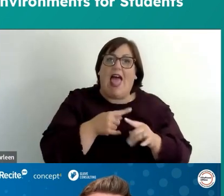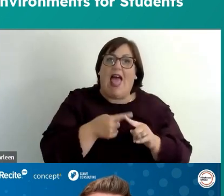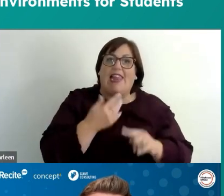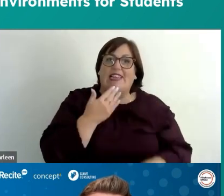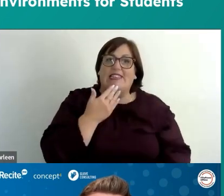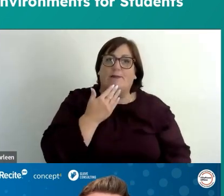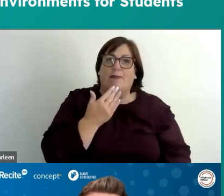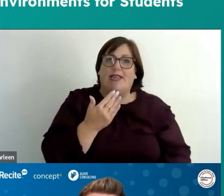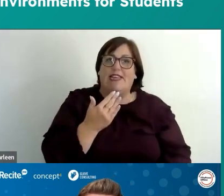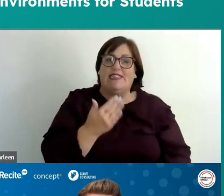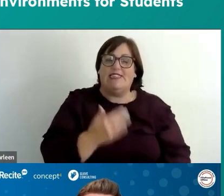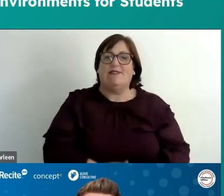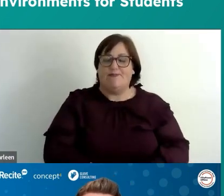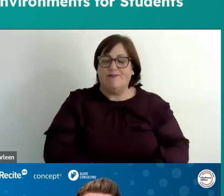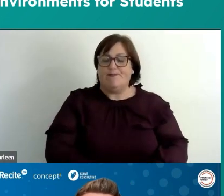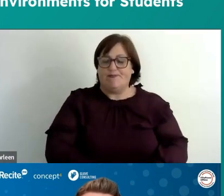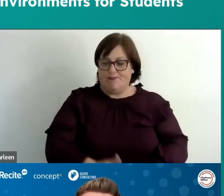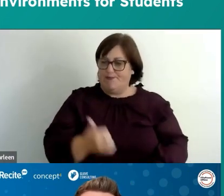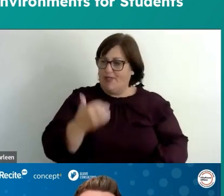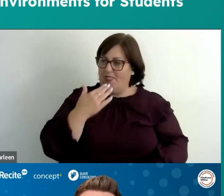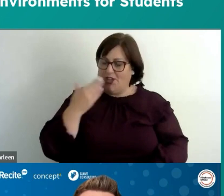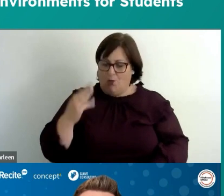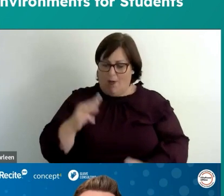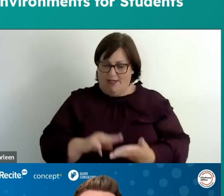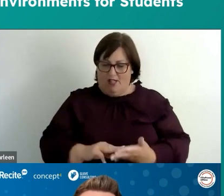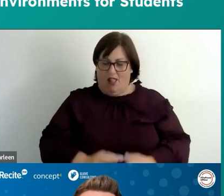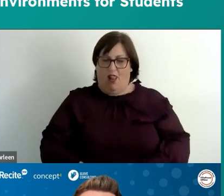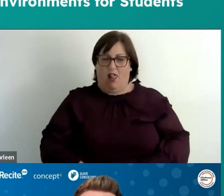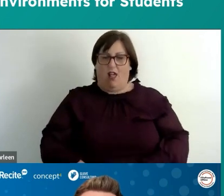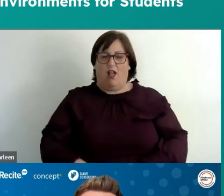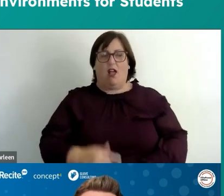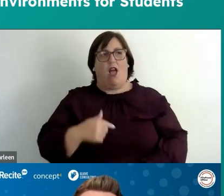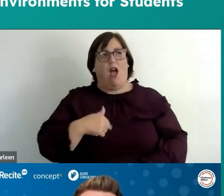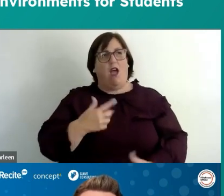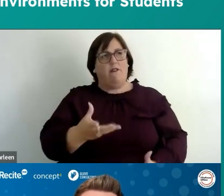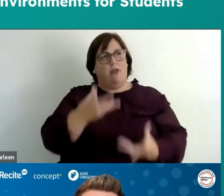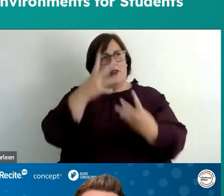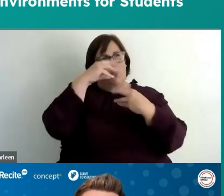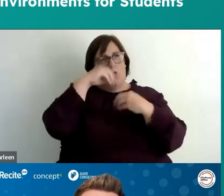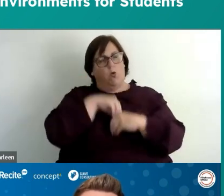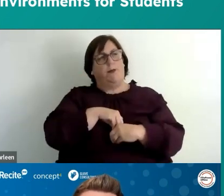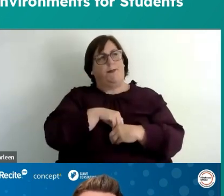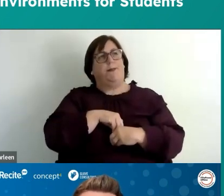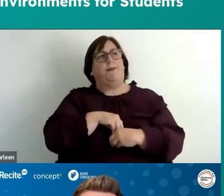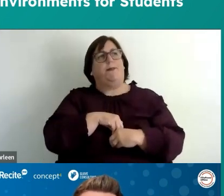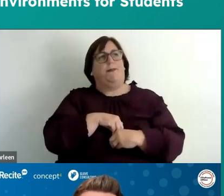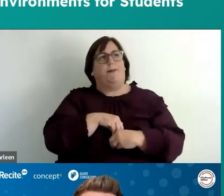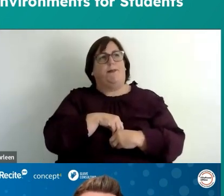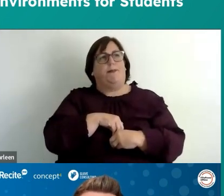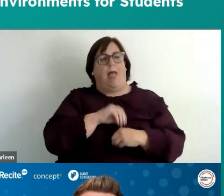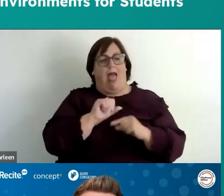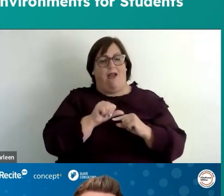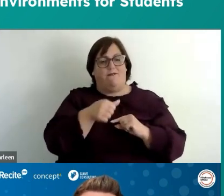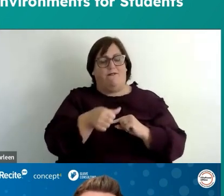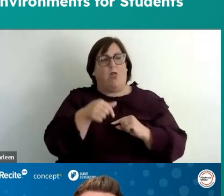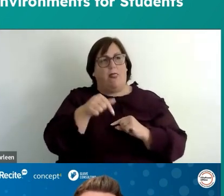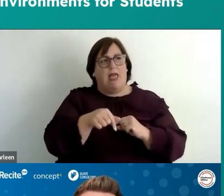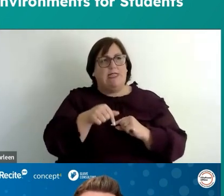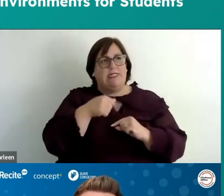Yeah, thank you, Michael. My takeaway is, I've already alluded to in my presentation, but it's a very easy one to